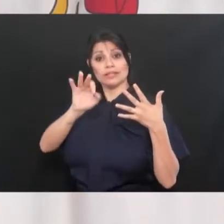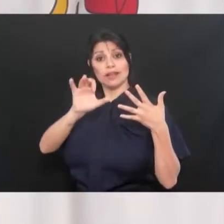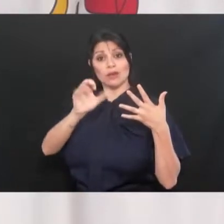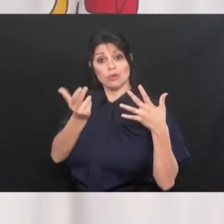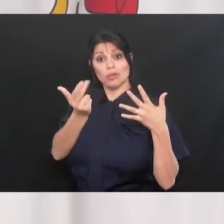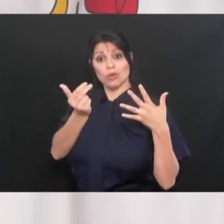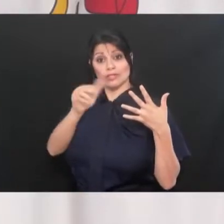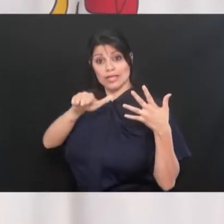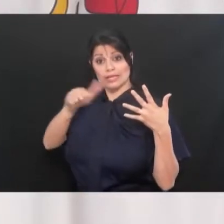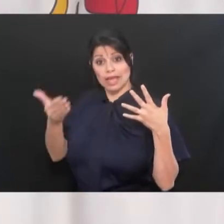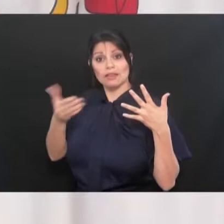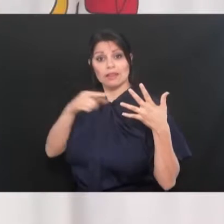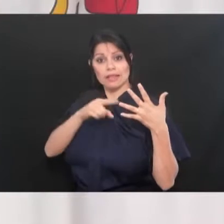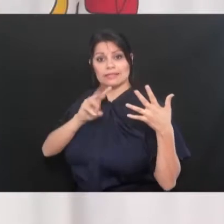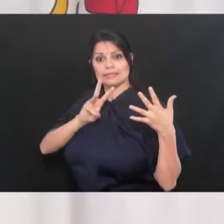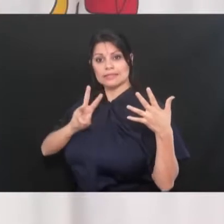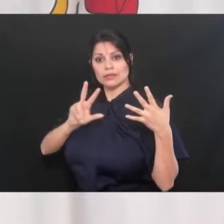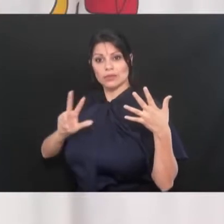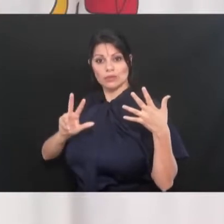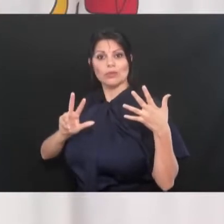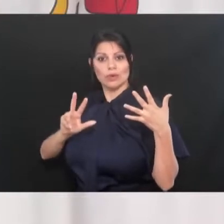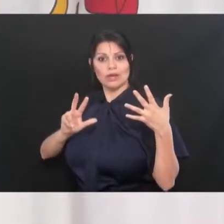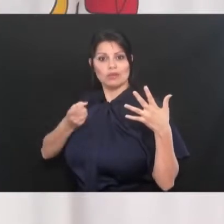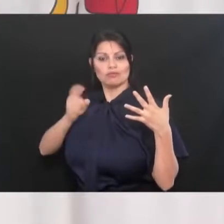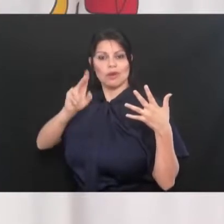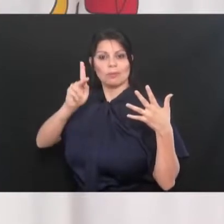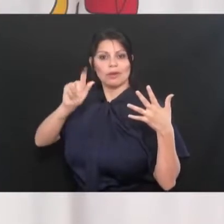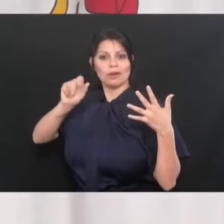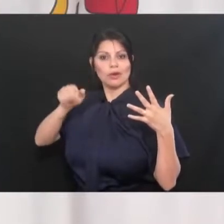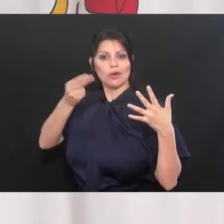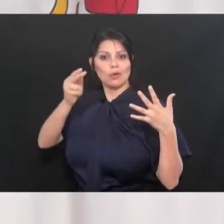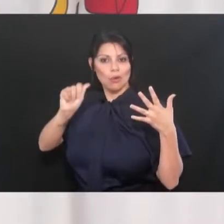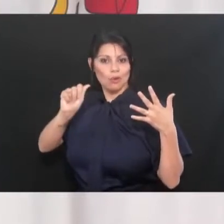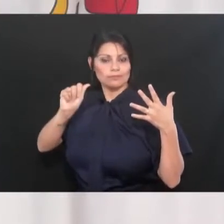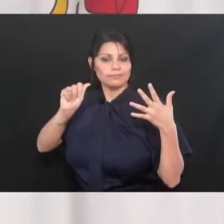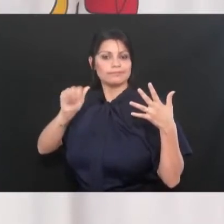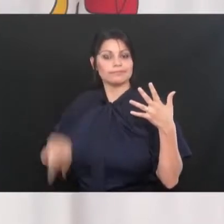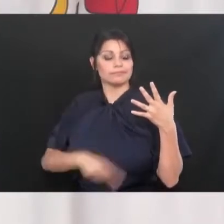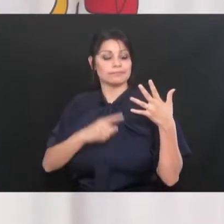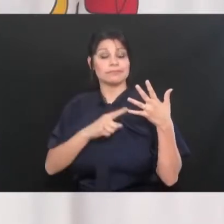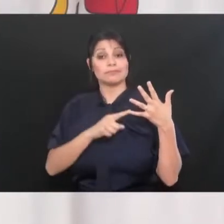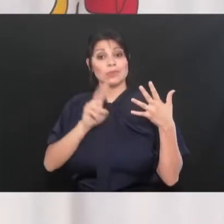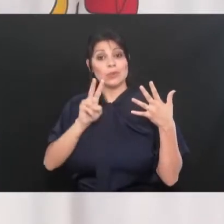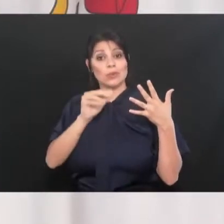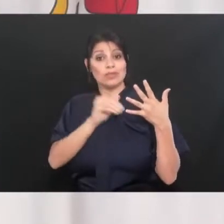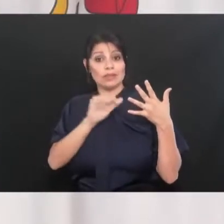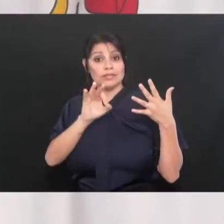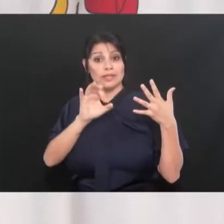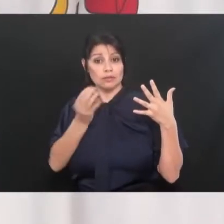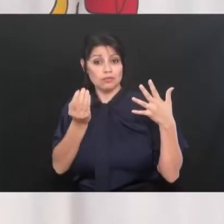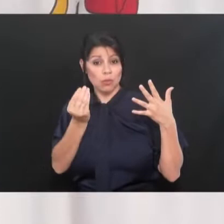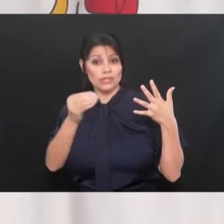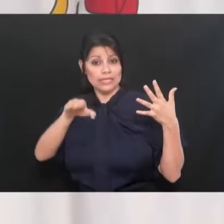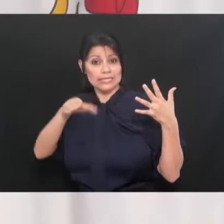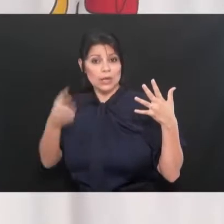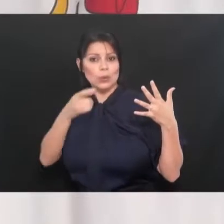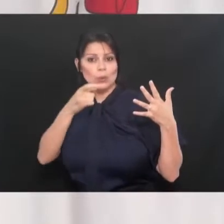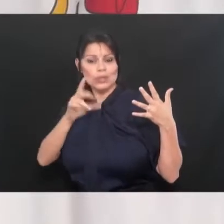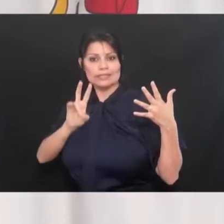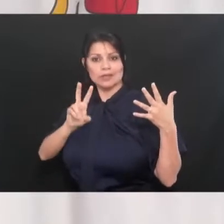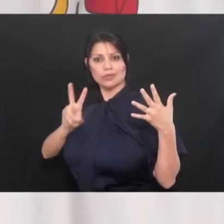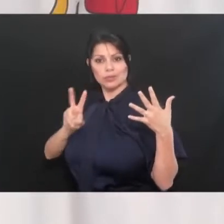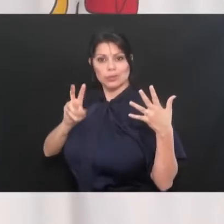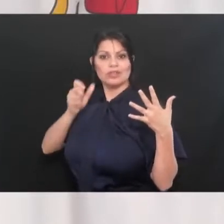2,913th death is a 63-year-old male from Kanawha County. Our 2,914th death is a